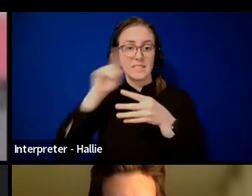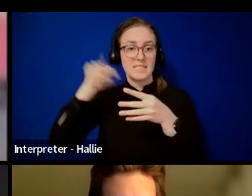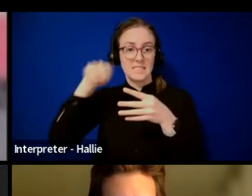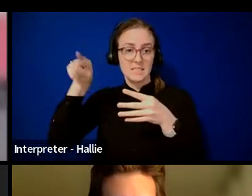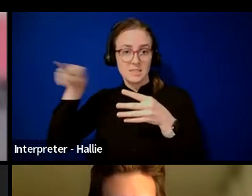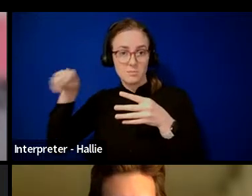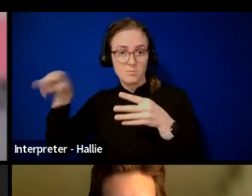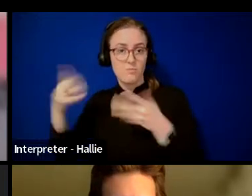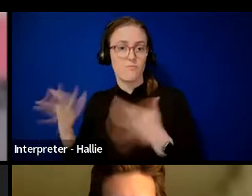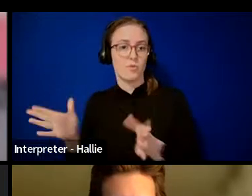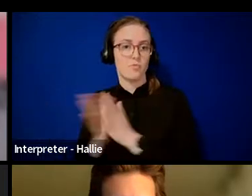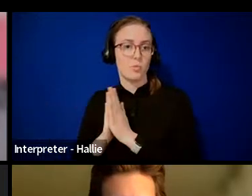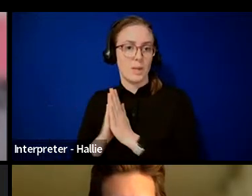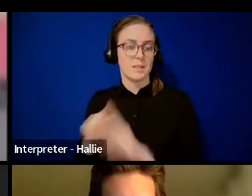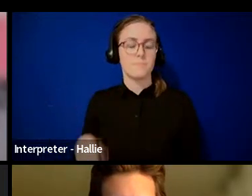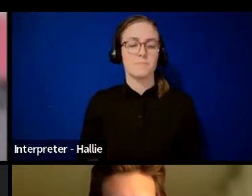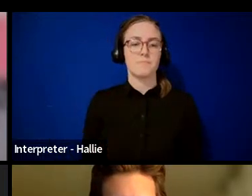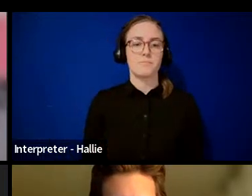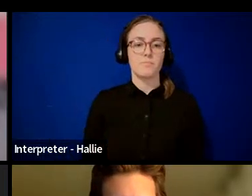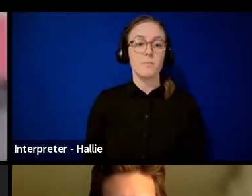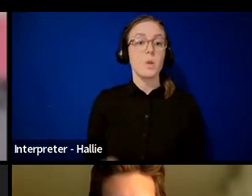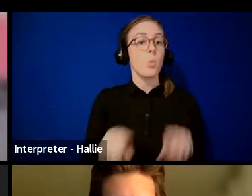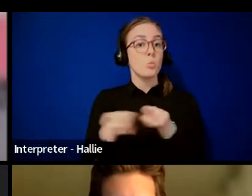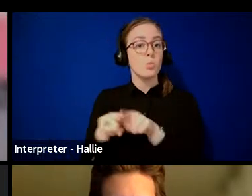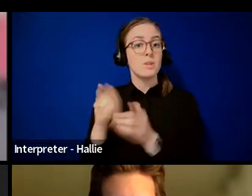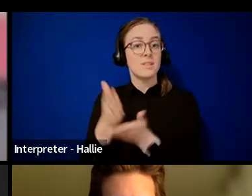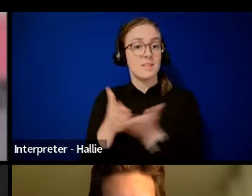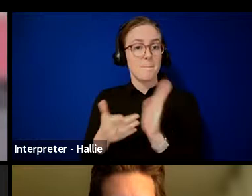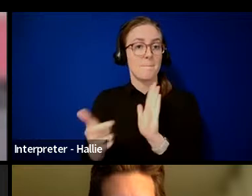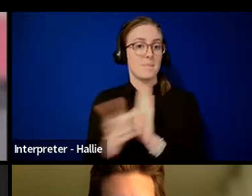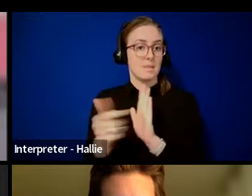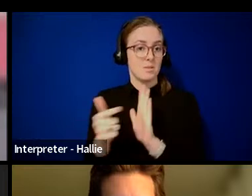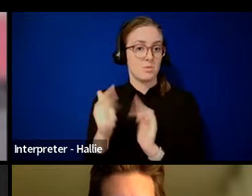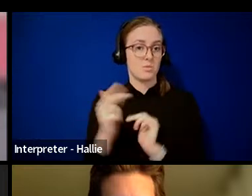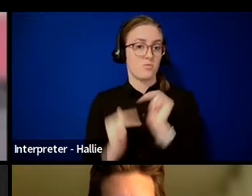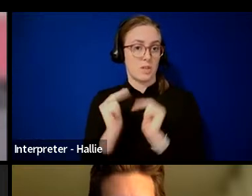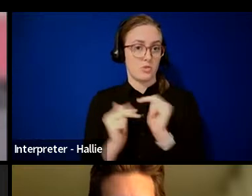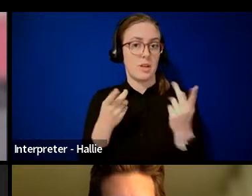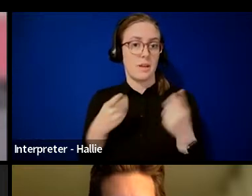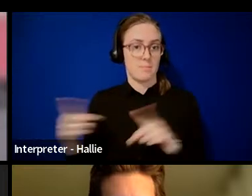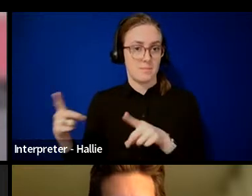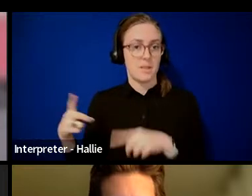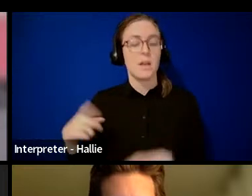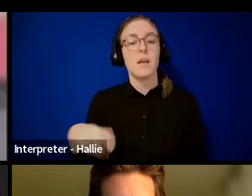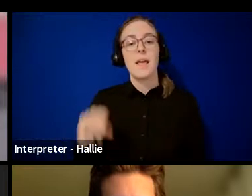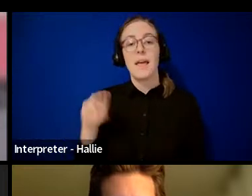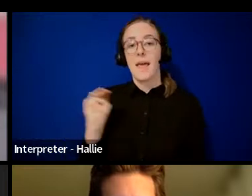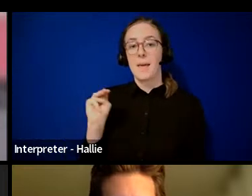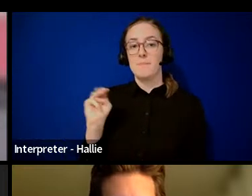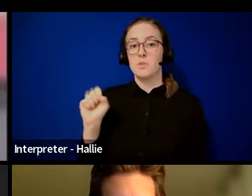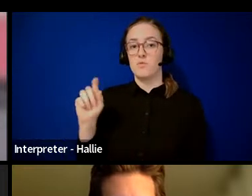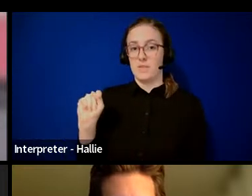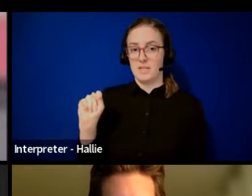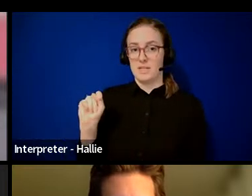Also, there was some illegal construction going on M